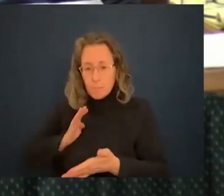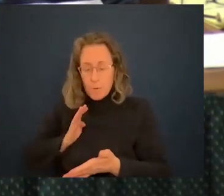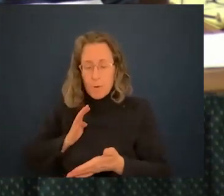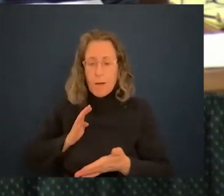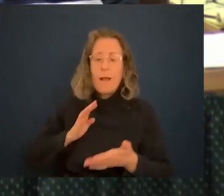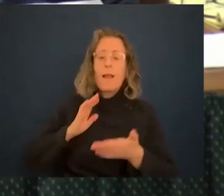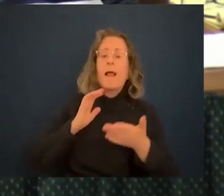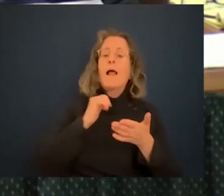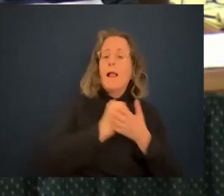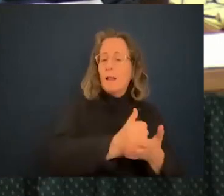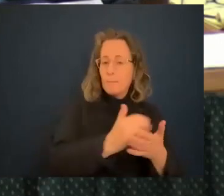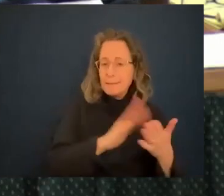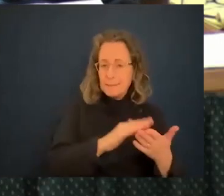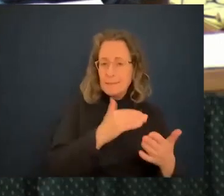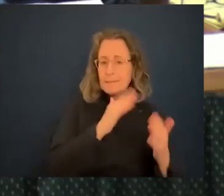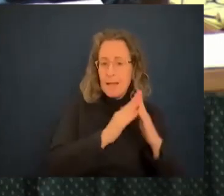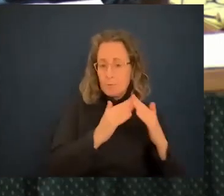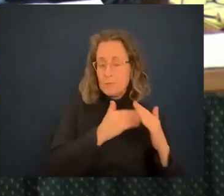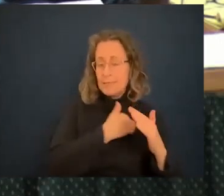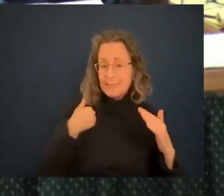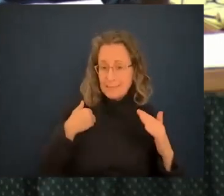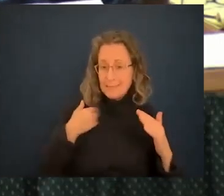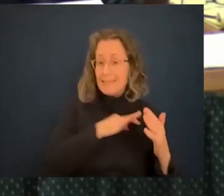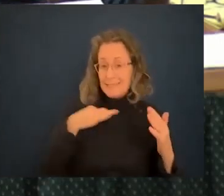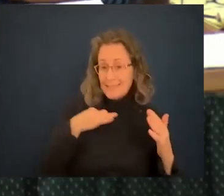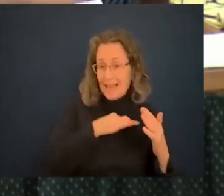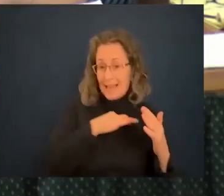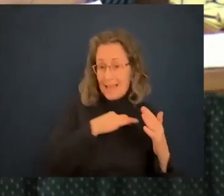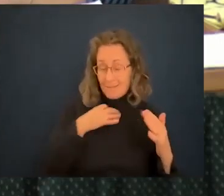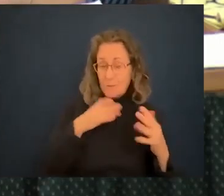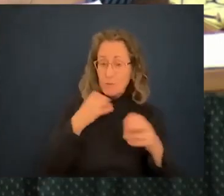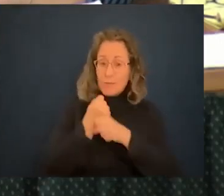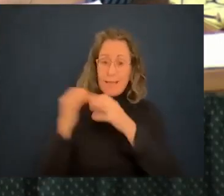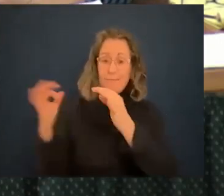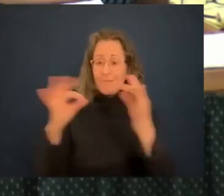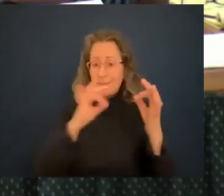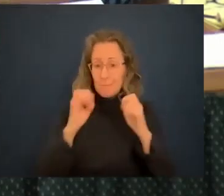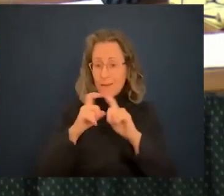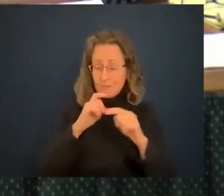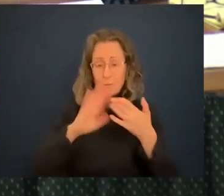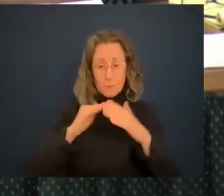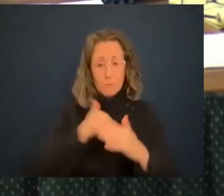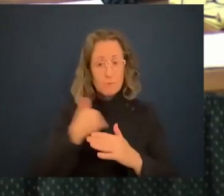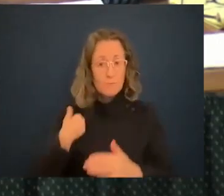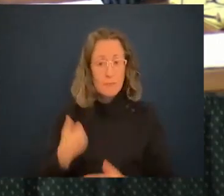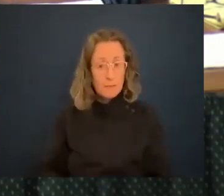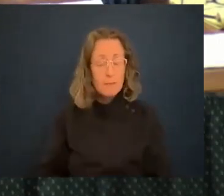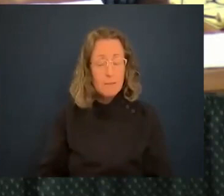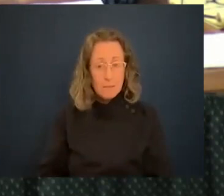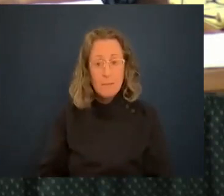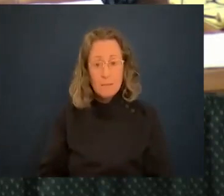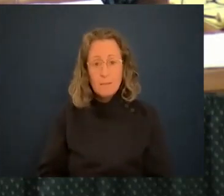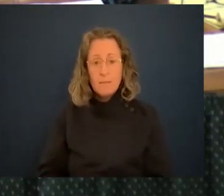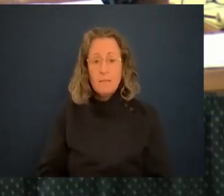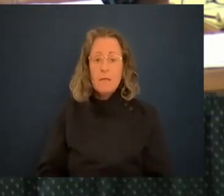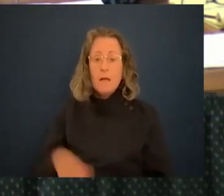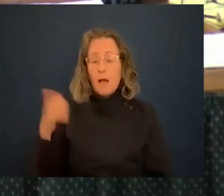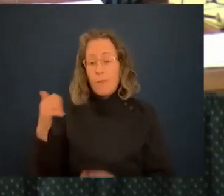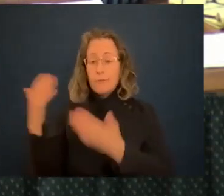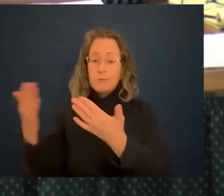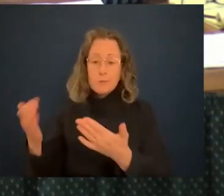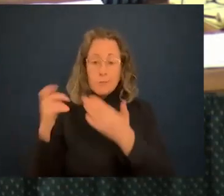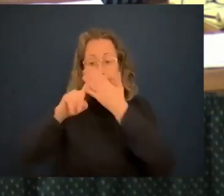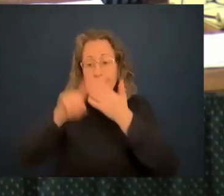have to say and and I believe that these other suggestions to look into what they're doing in